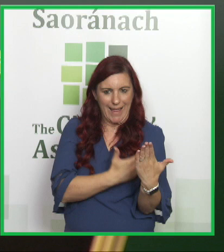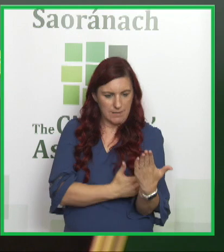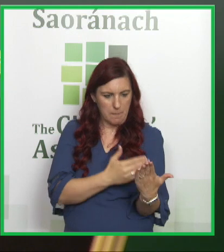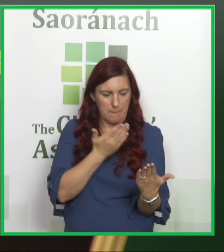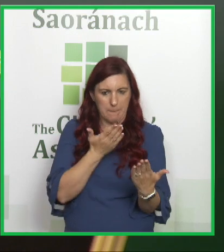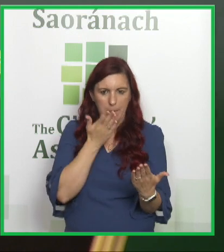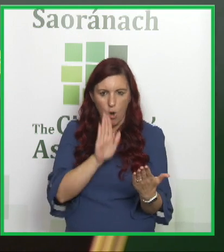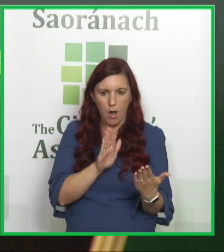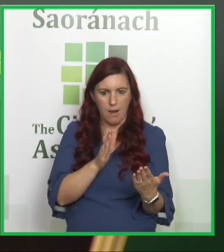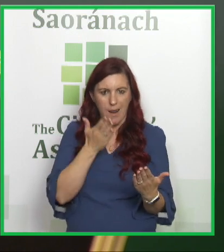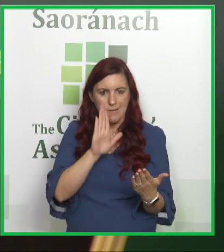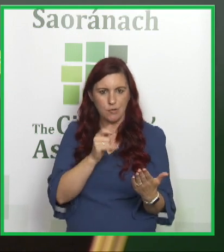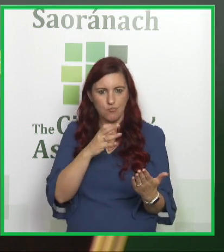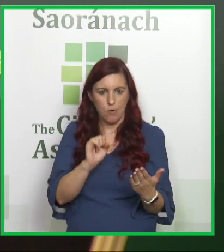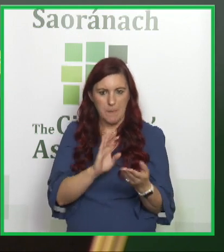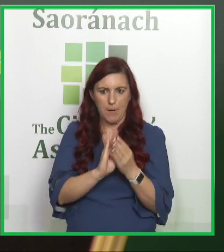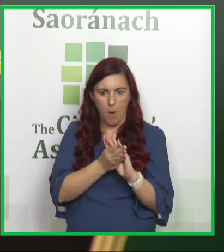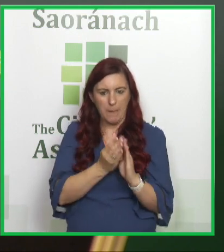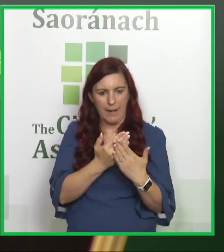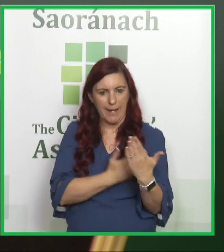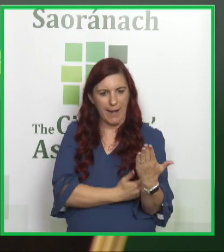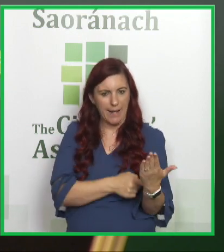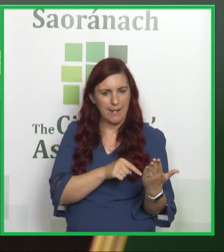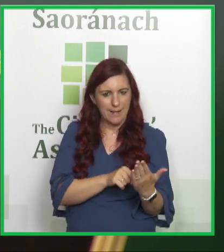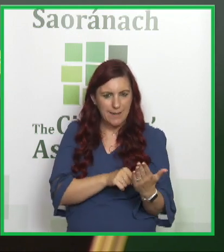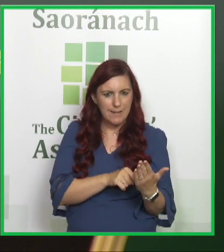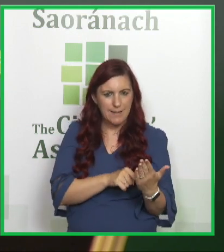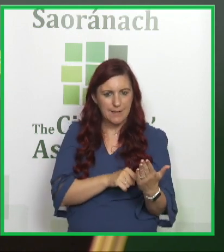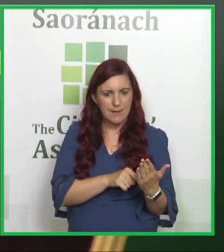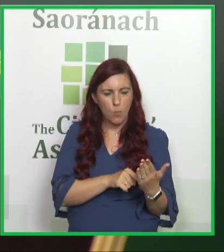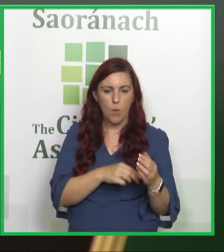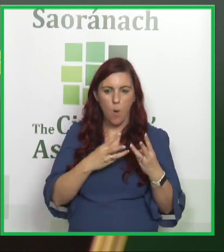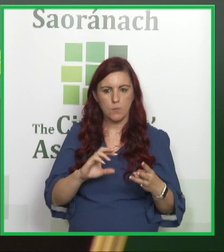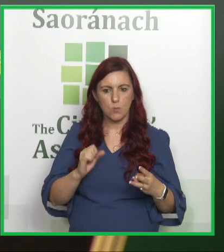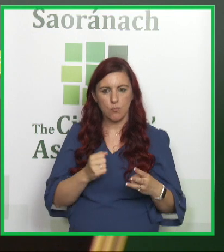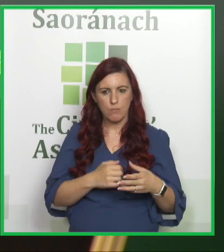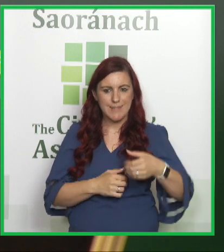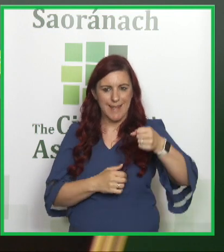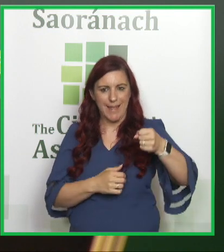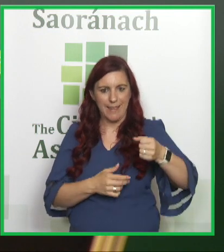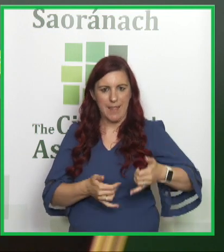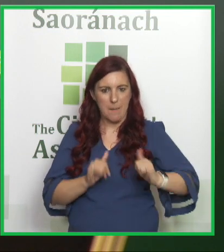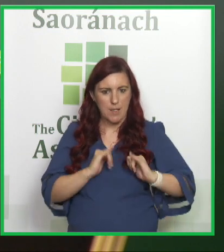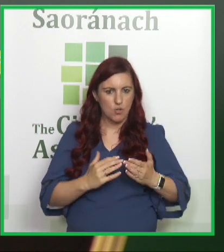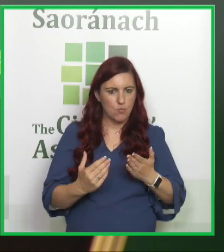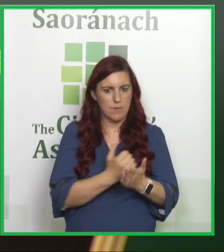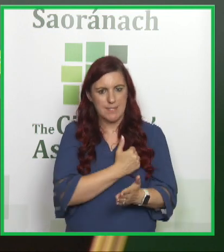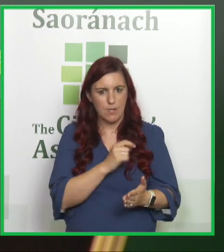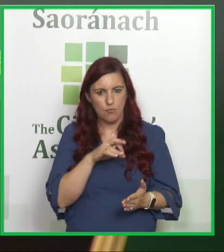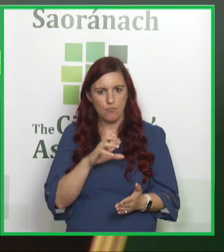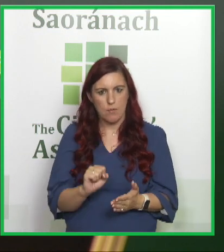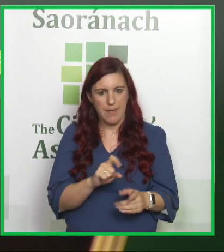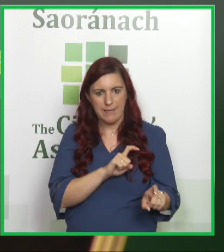all around, the key thing for us is that we retain the ability to seize drugs remain illegal, and